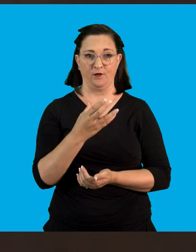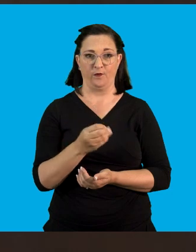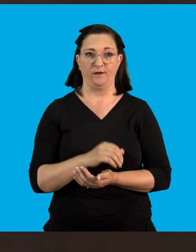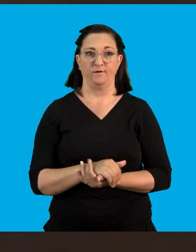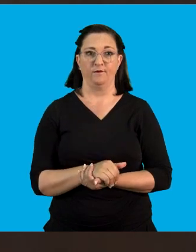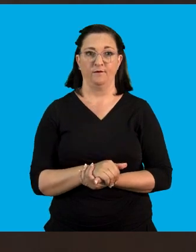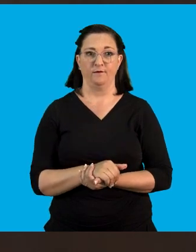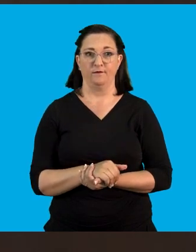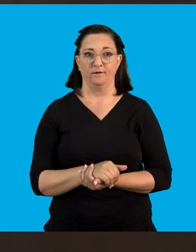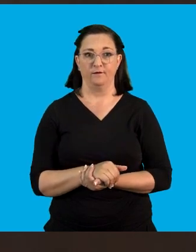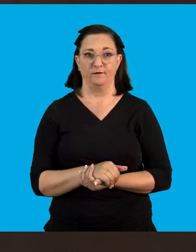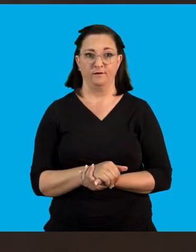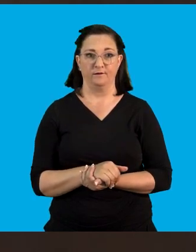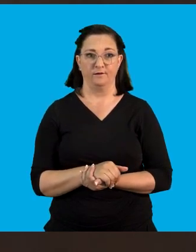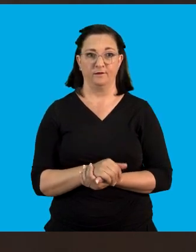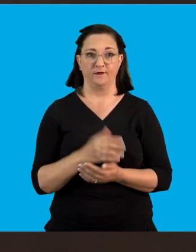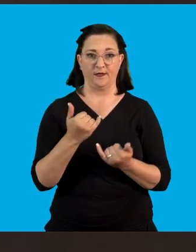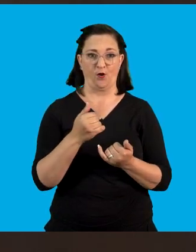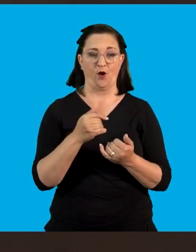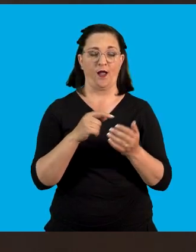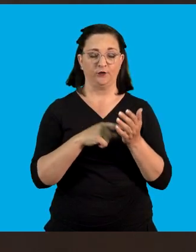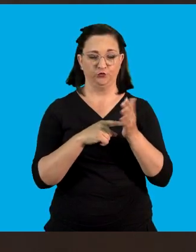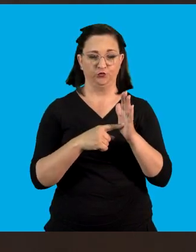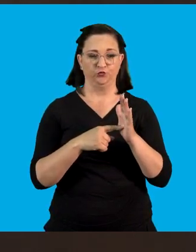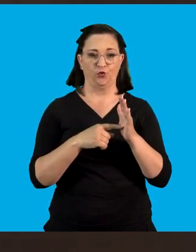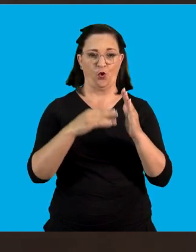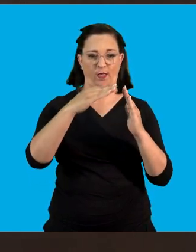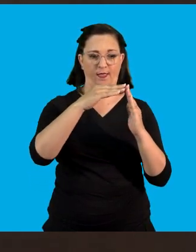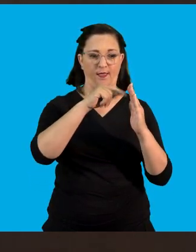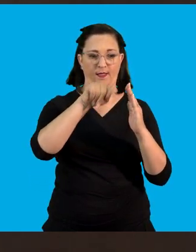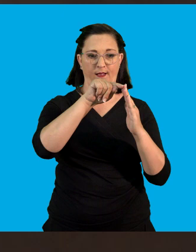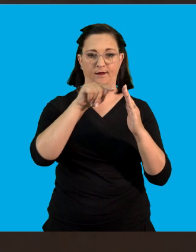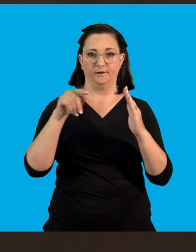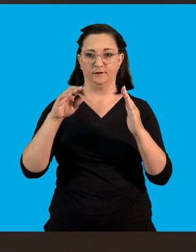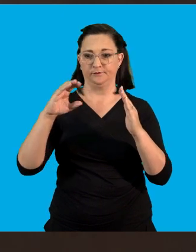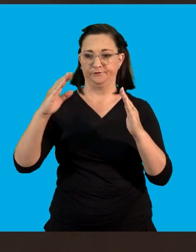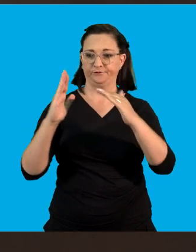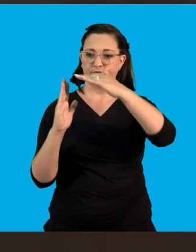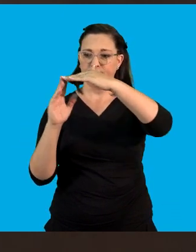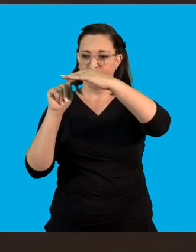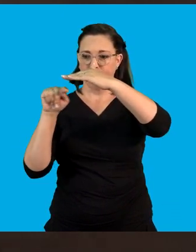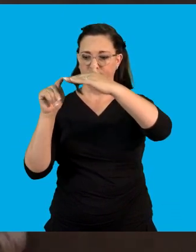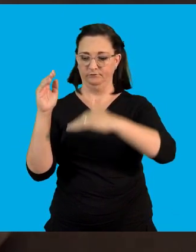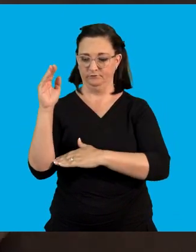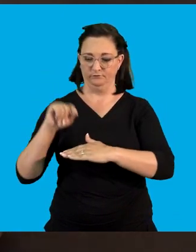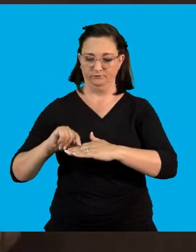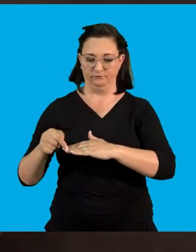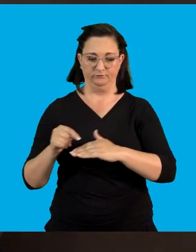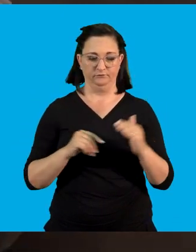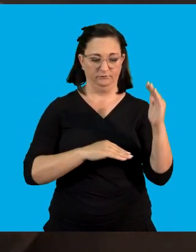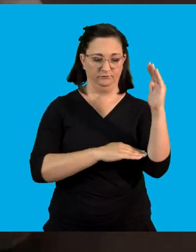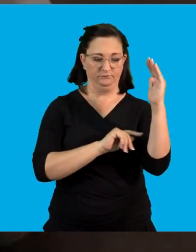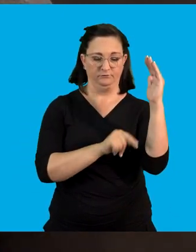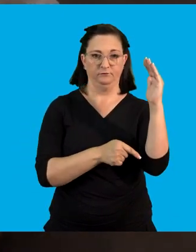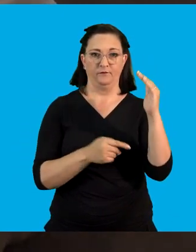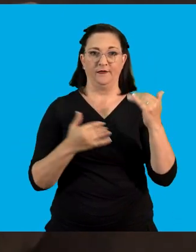ABCD, and we were tasked to mark the angles. So I've marked the angles A, B, C, and D, and then we